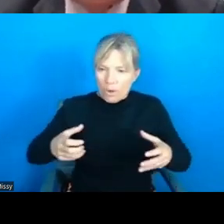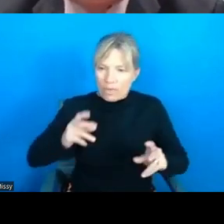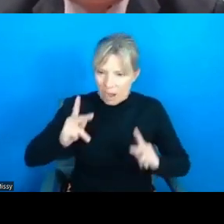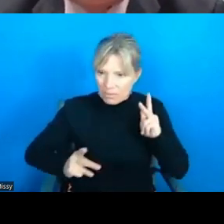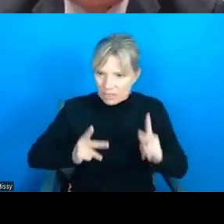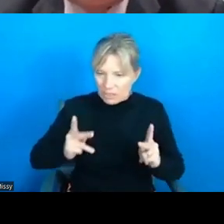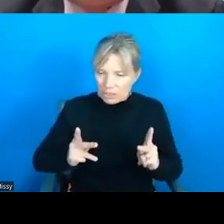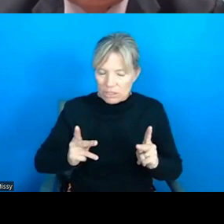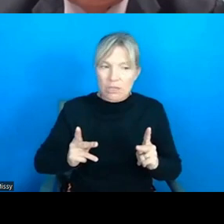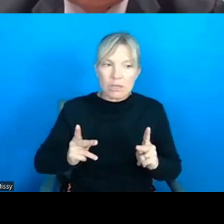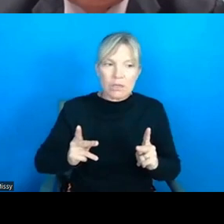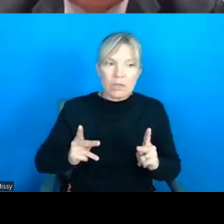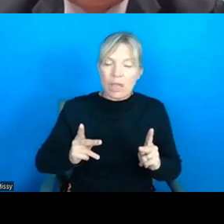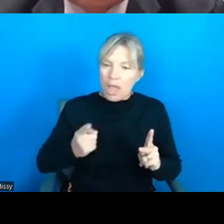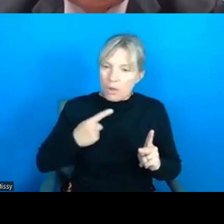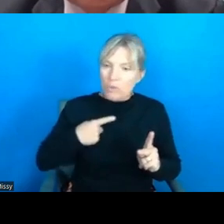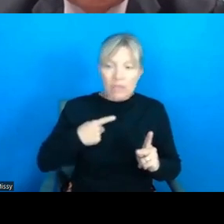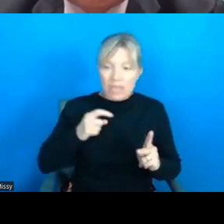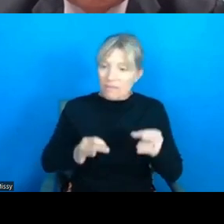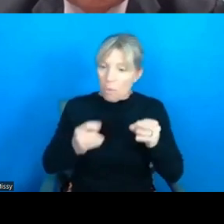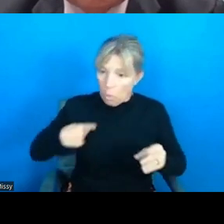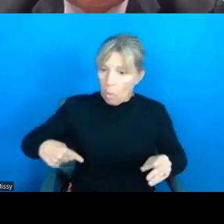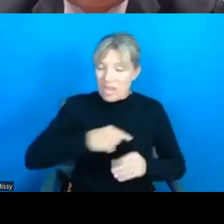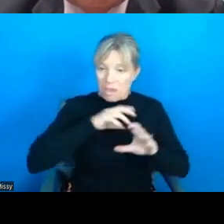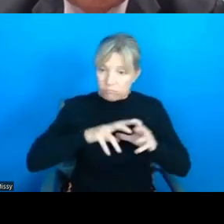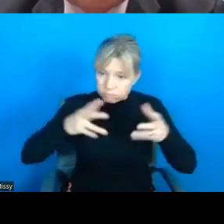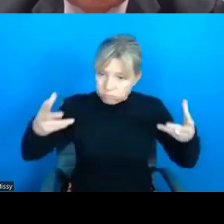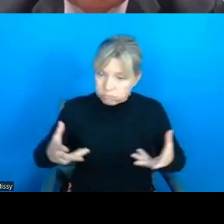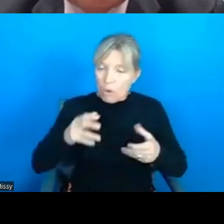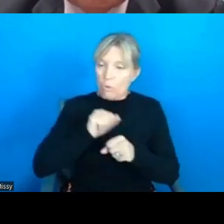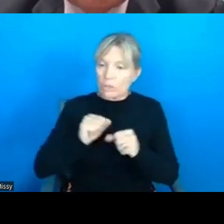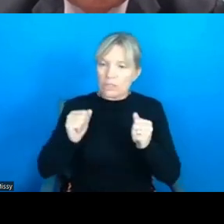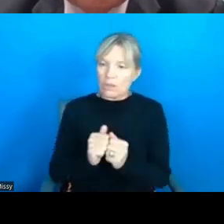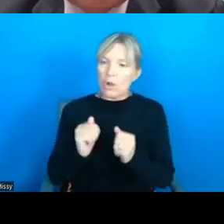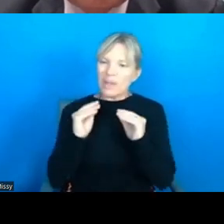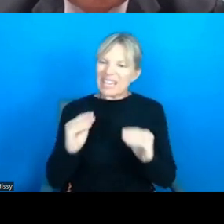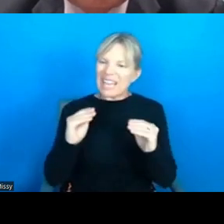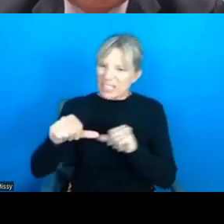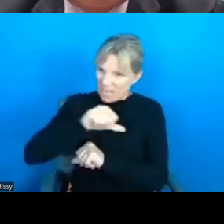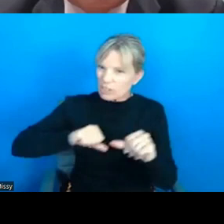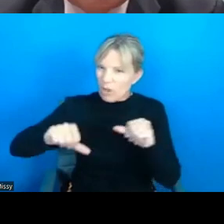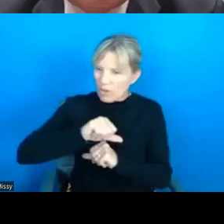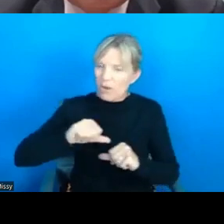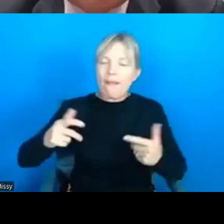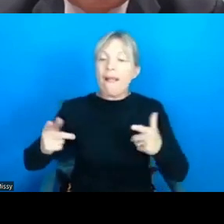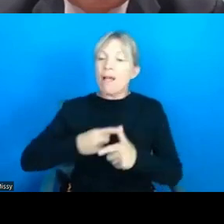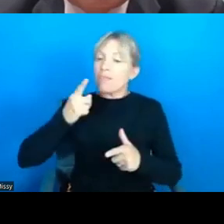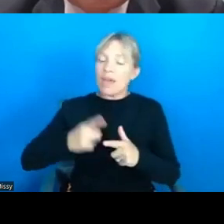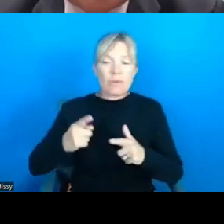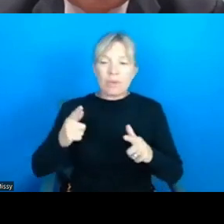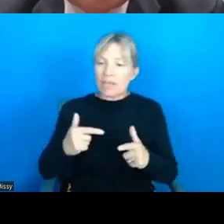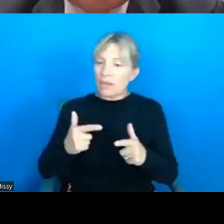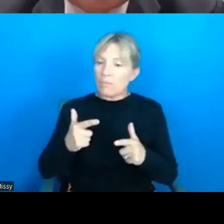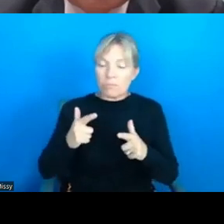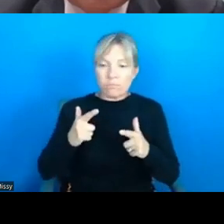we put all of our effort together, and we begin to educate each other. Then we can move beyond that